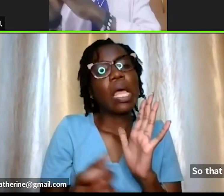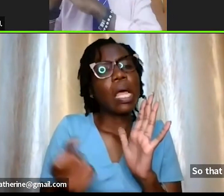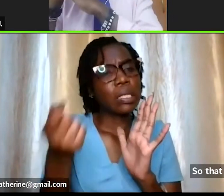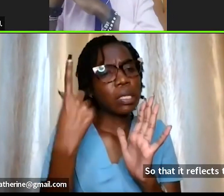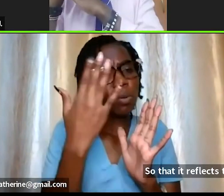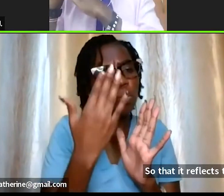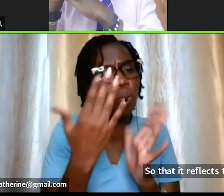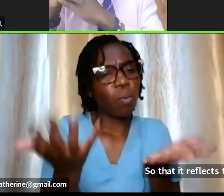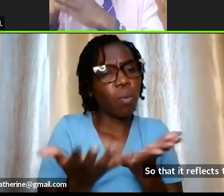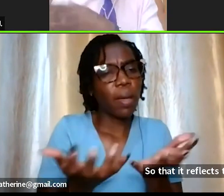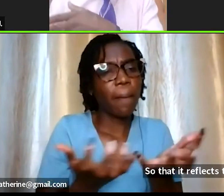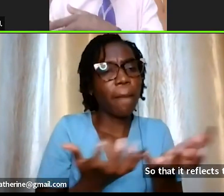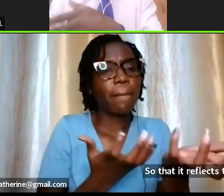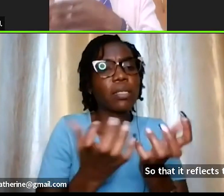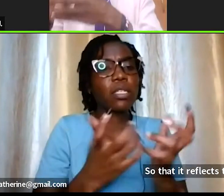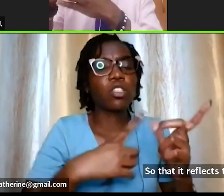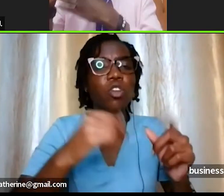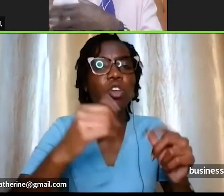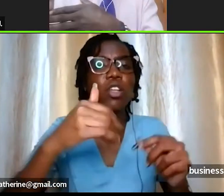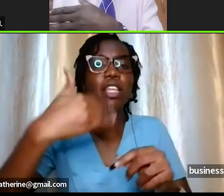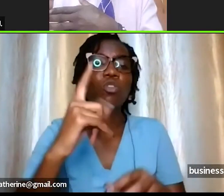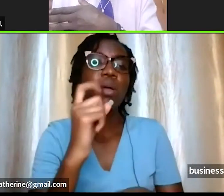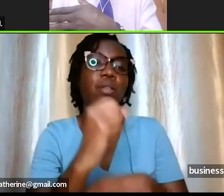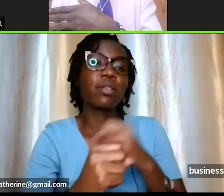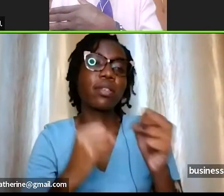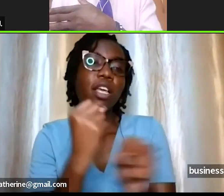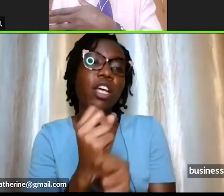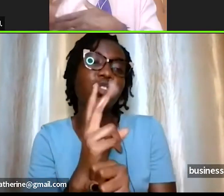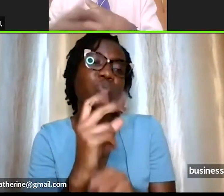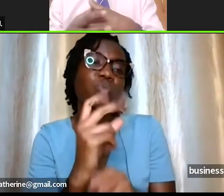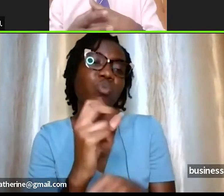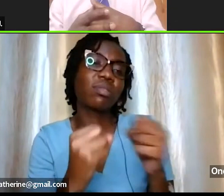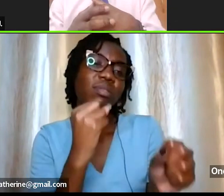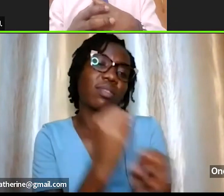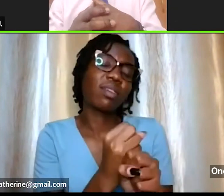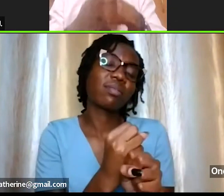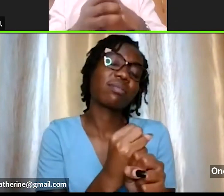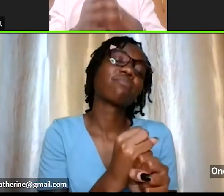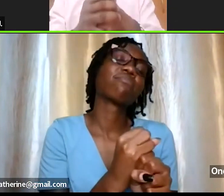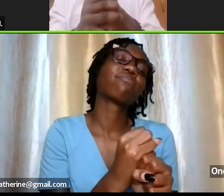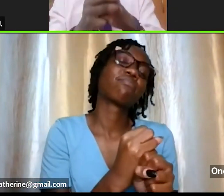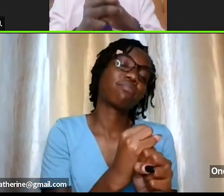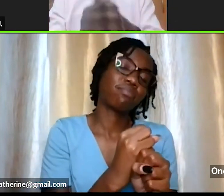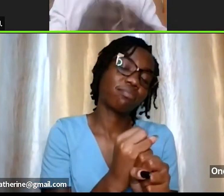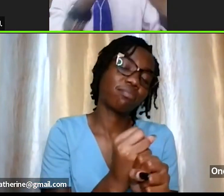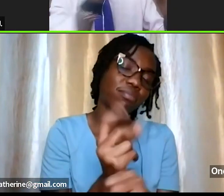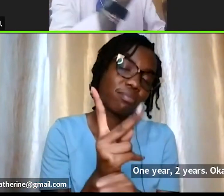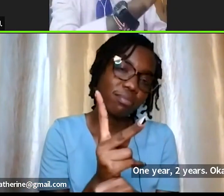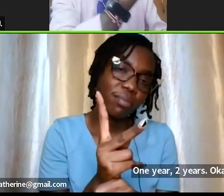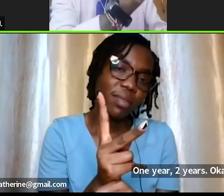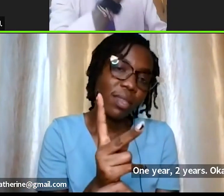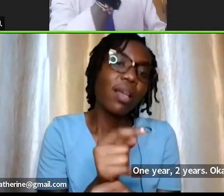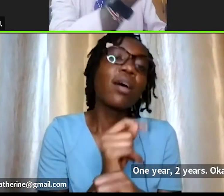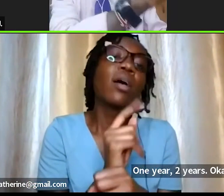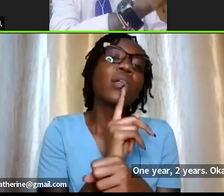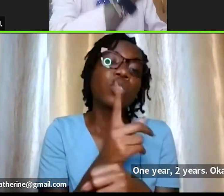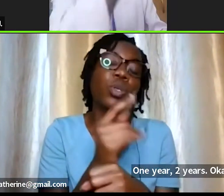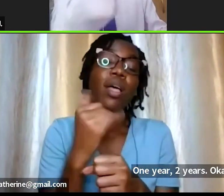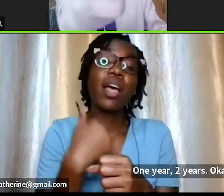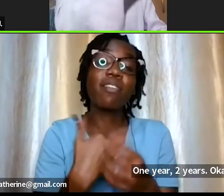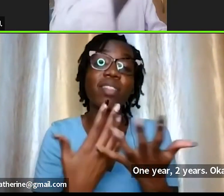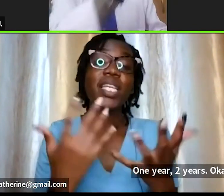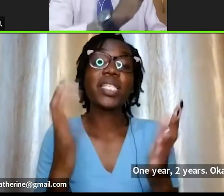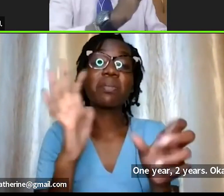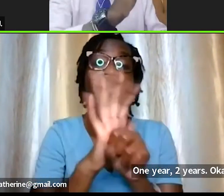next 1 year, 2 years, okay? There are so many things that you can do, and these things can be